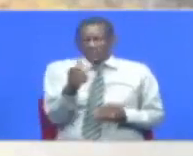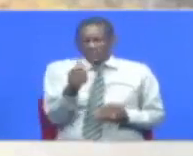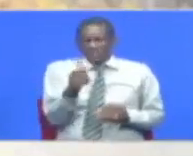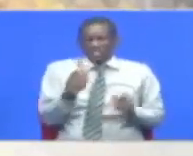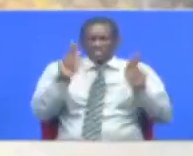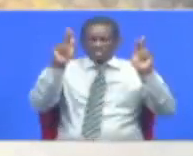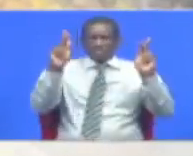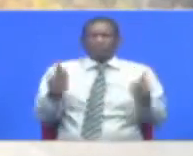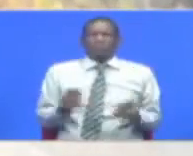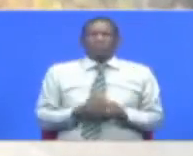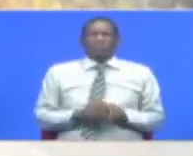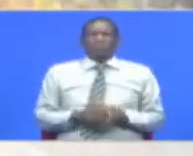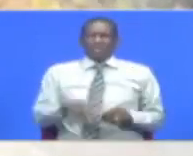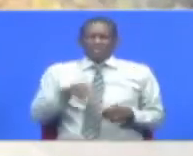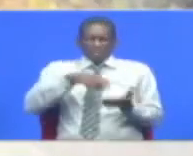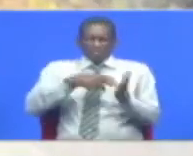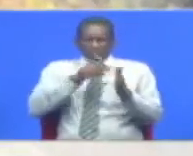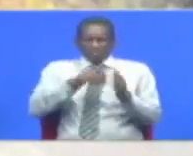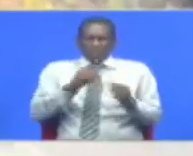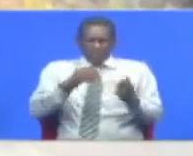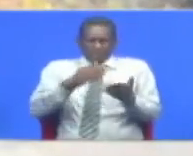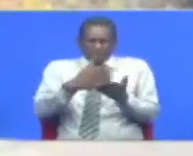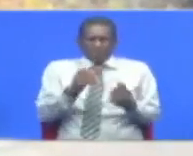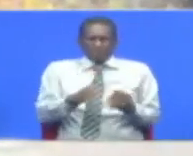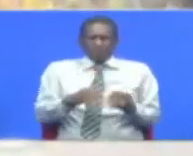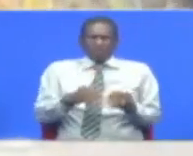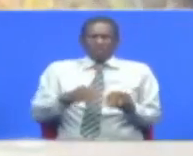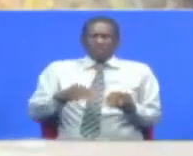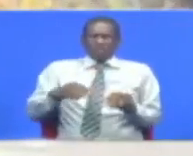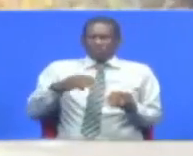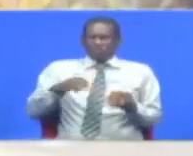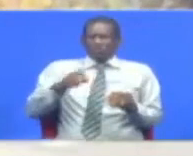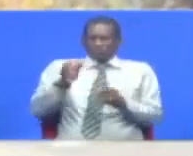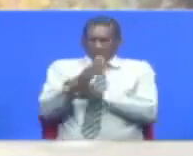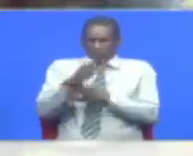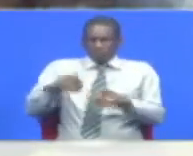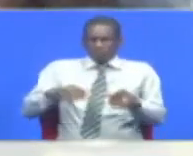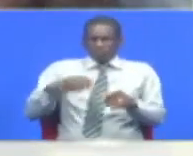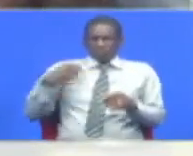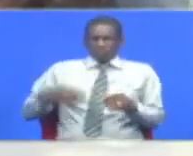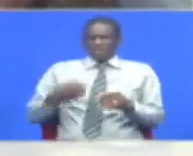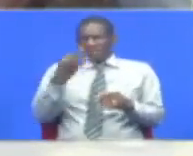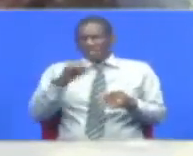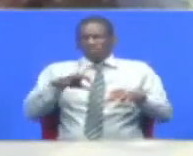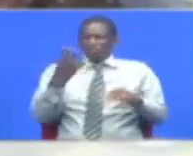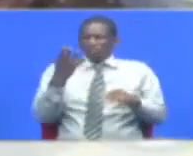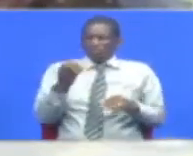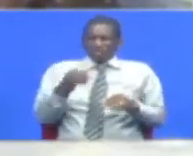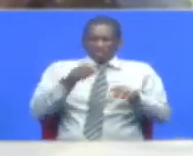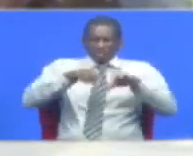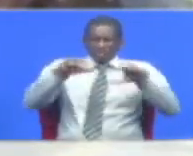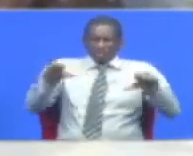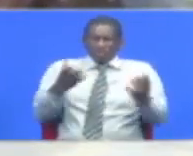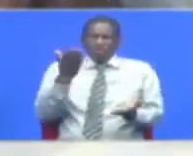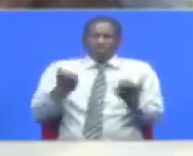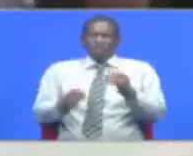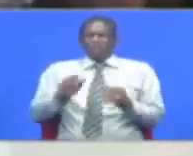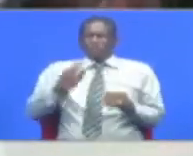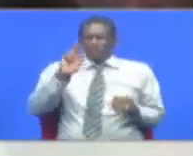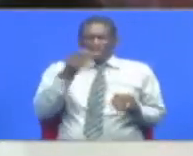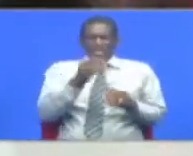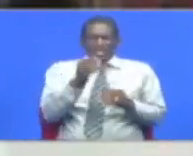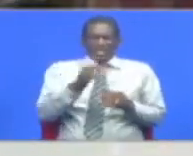Kisumu. This means that a piece of the imported tilapia sells at 30 to 40 bob in the market, compared to the local tilapia,